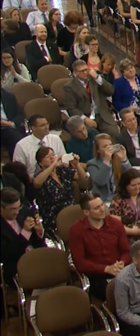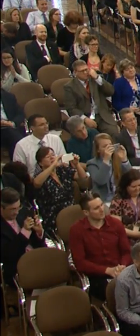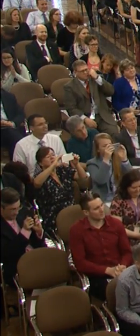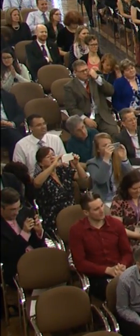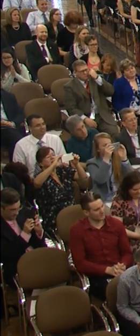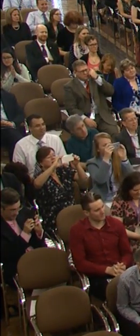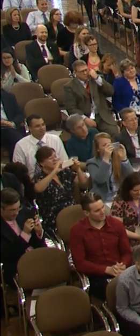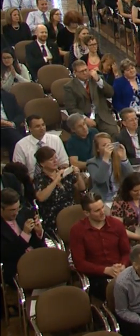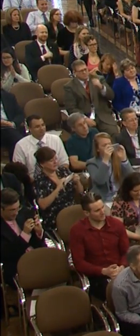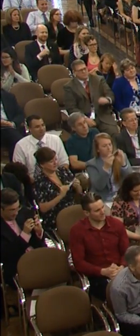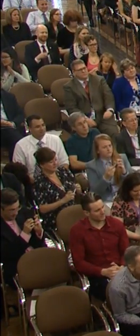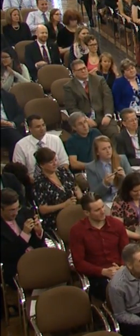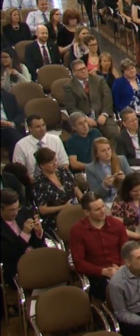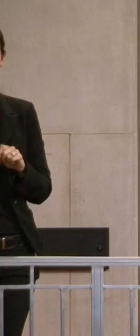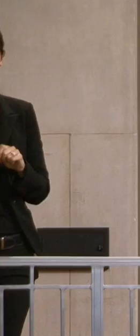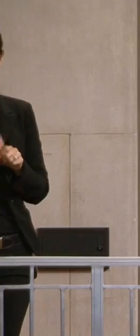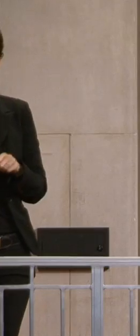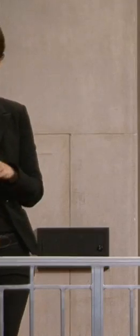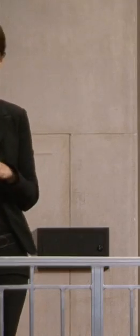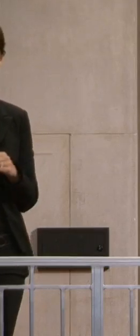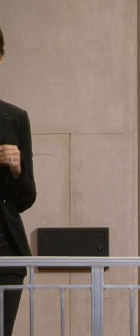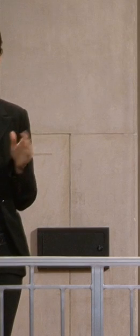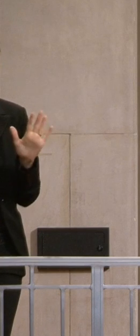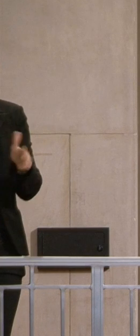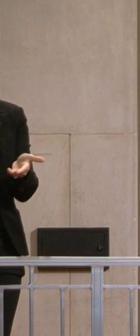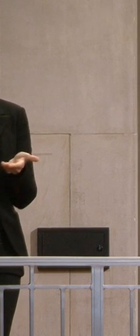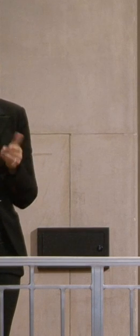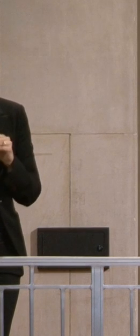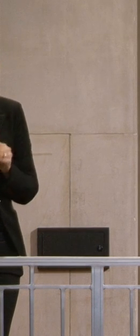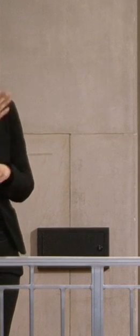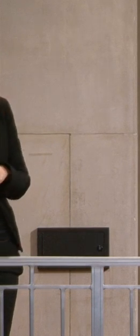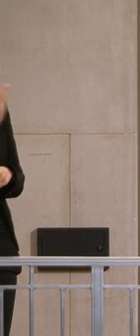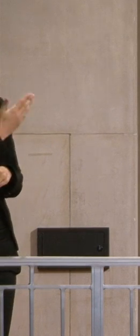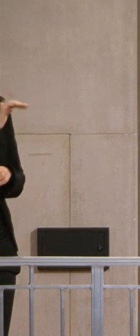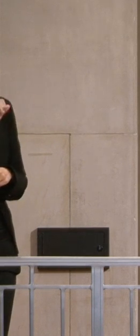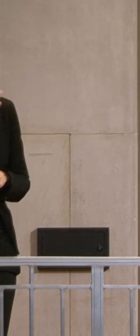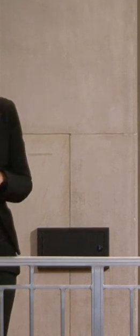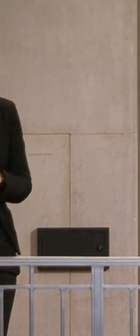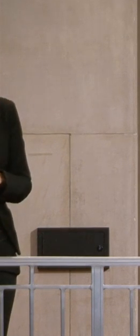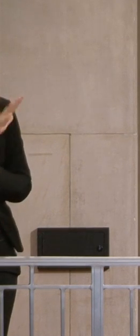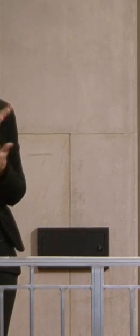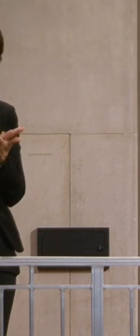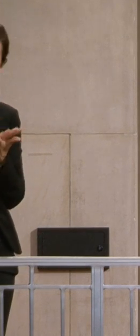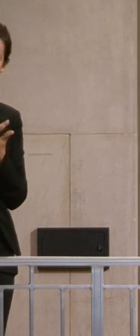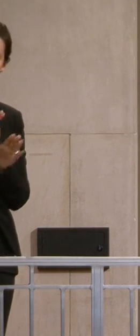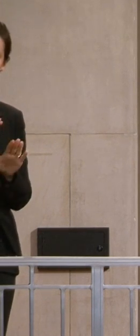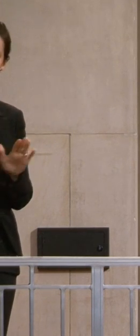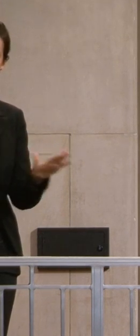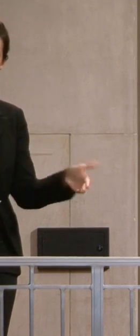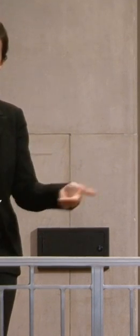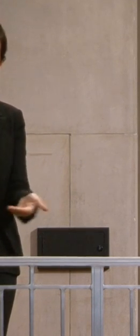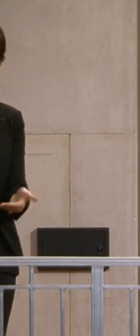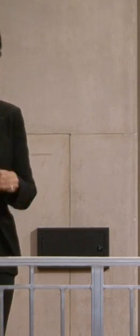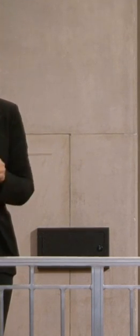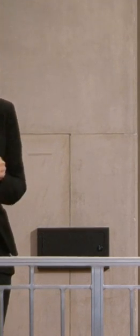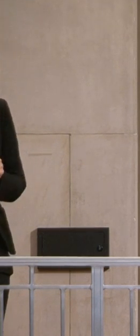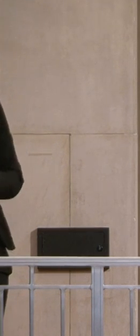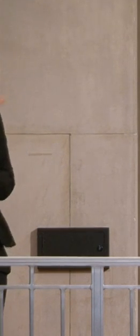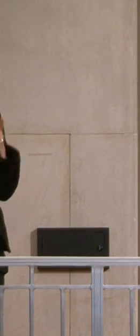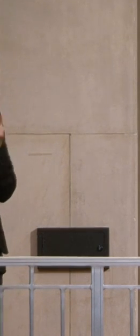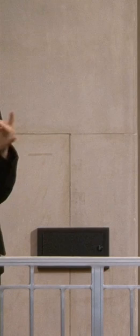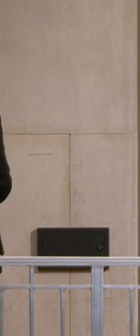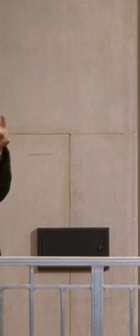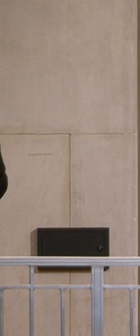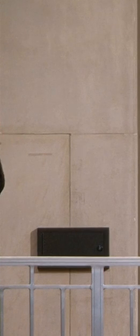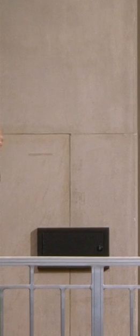Thank you, everyone, for that warm welcome. Thank you so much, John, for that kind introduction, for those words.